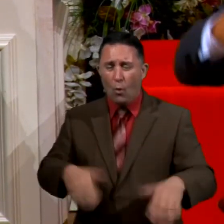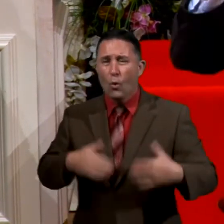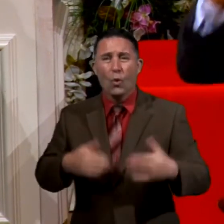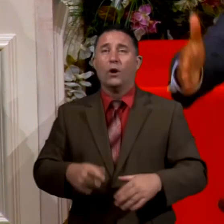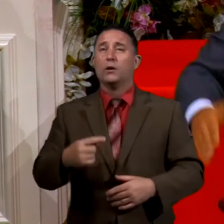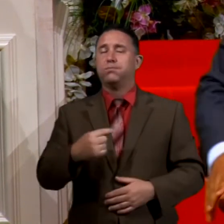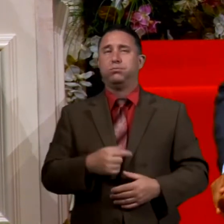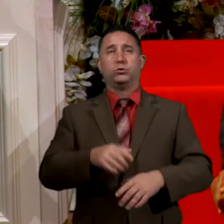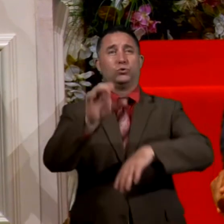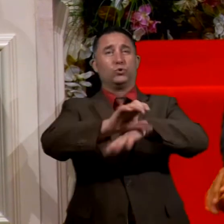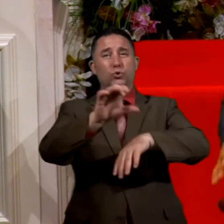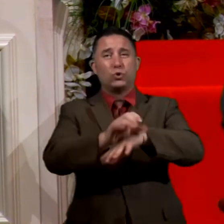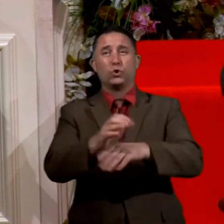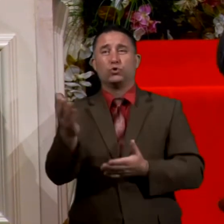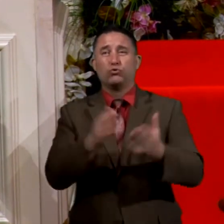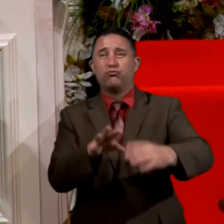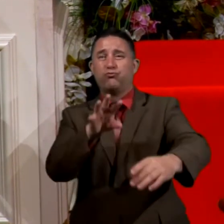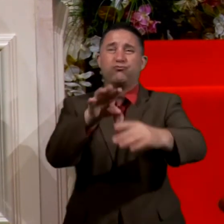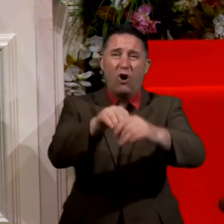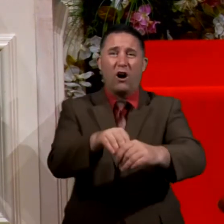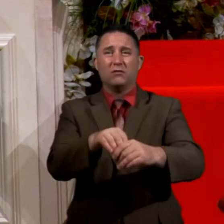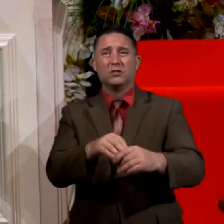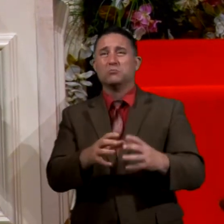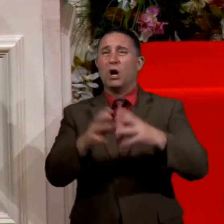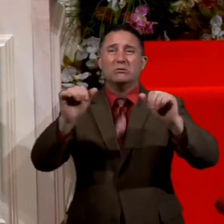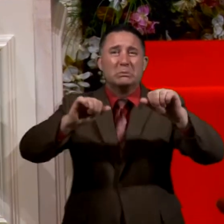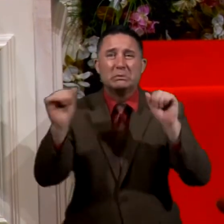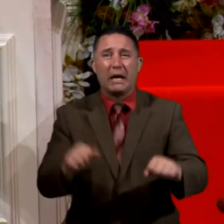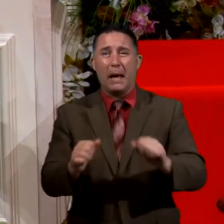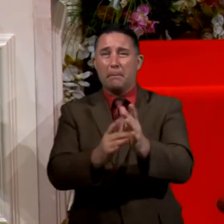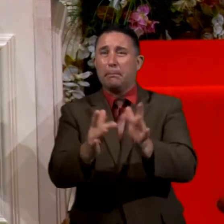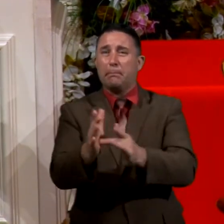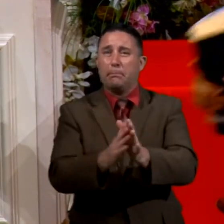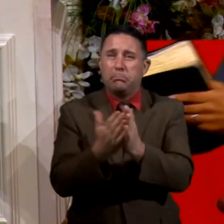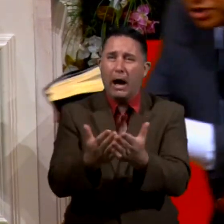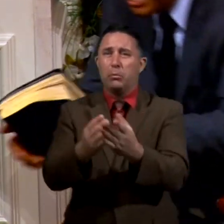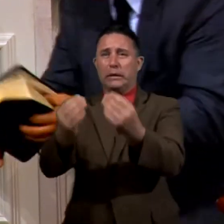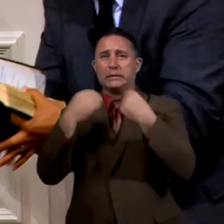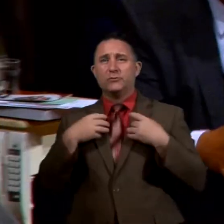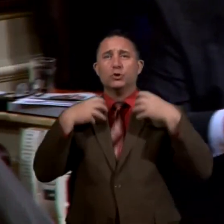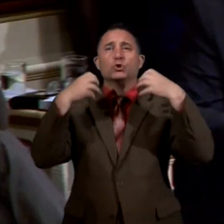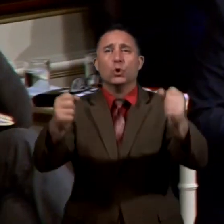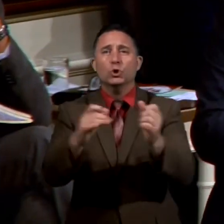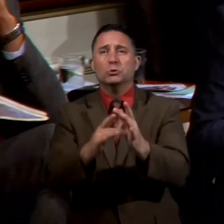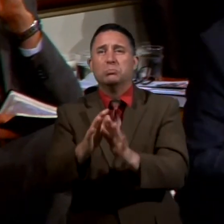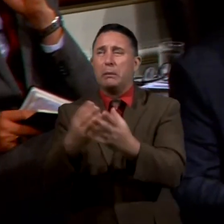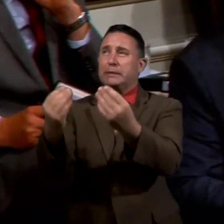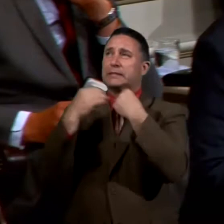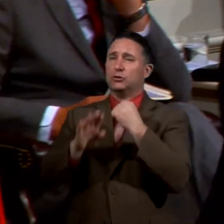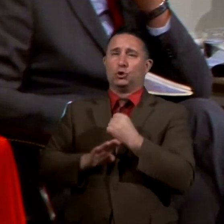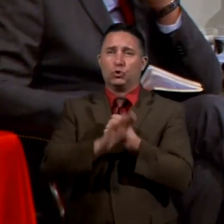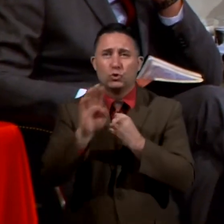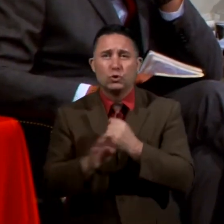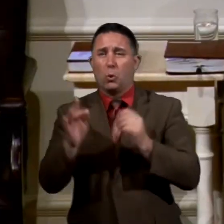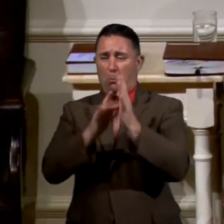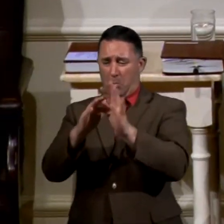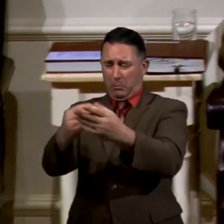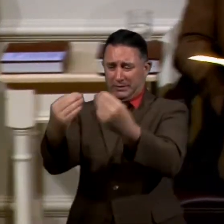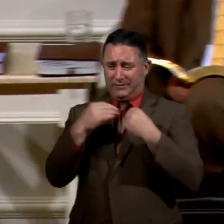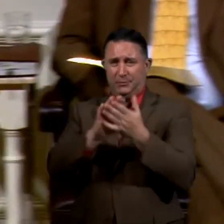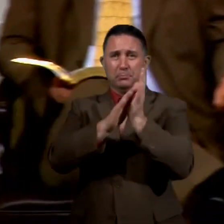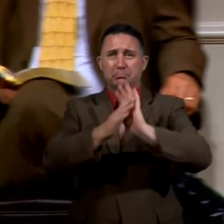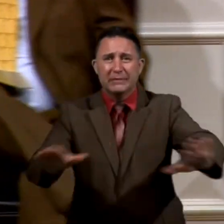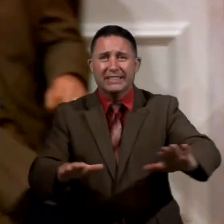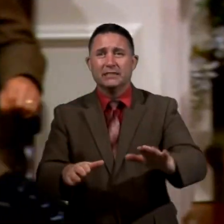not the church services and as much as you can, because the Bible will give us courage, the Bible will give us security, the Bible will give us